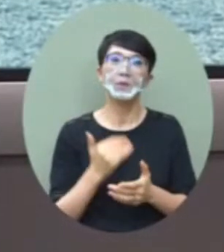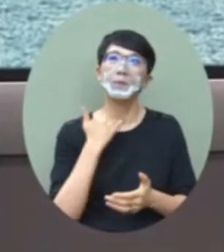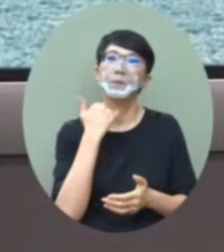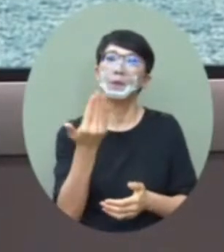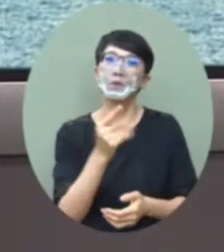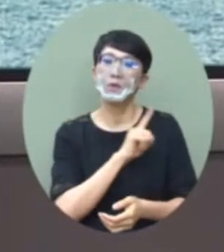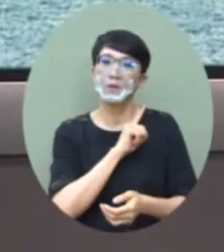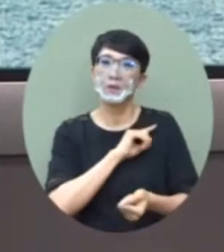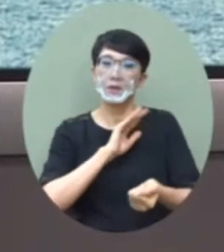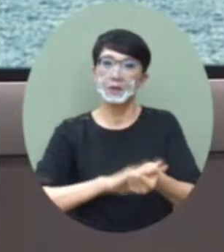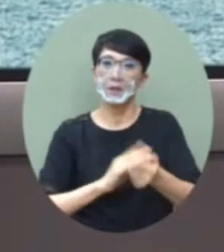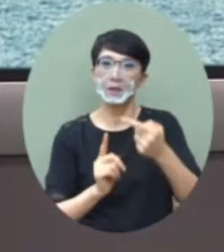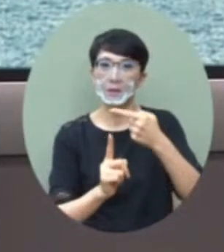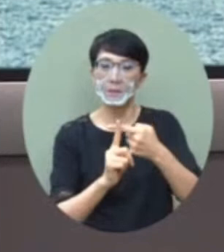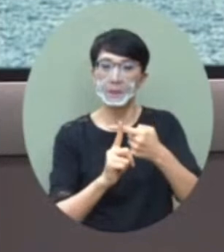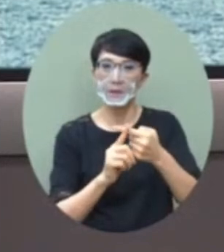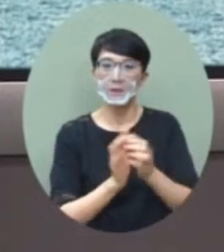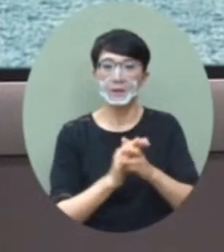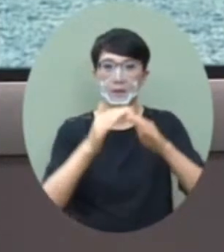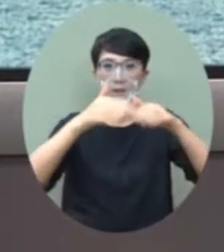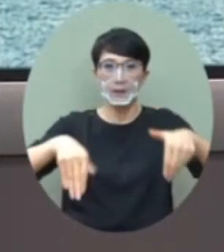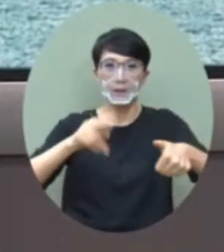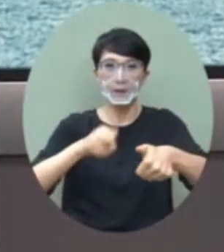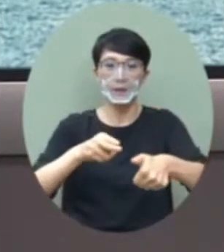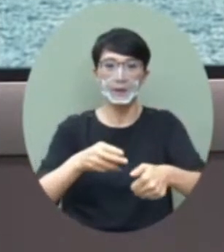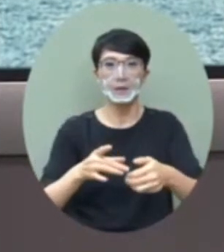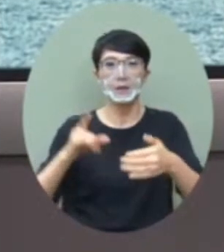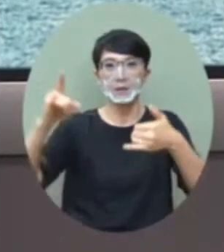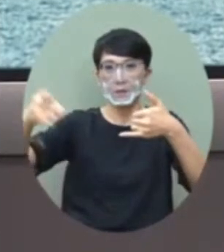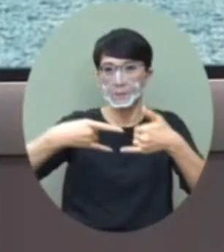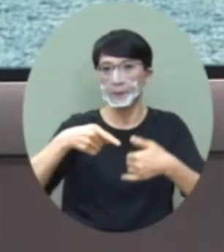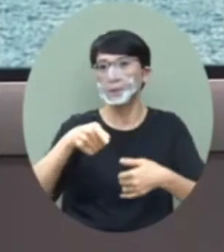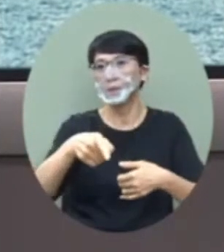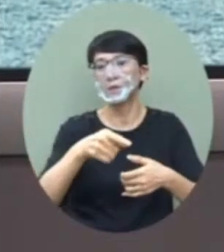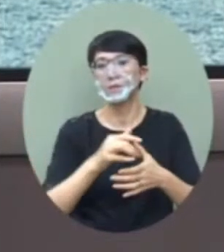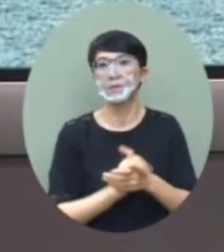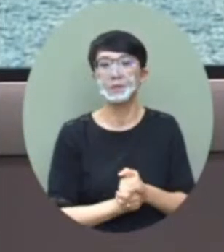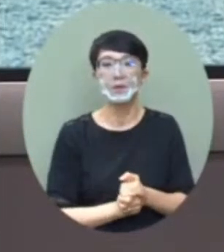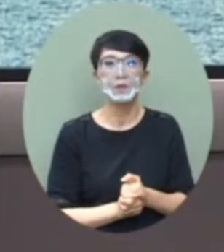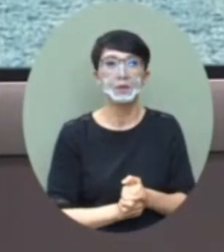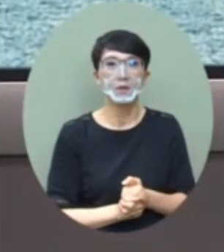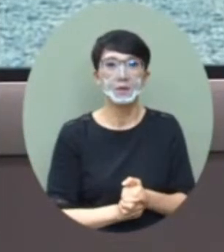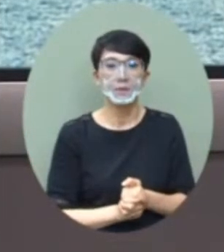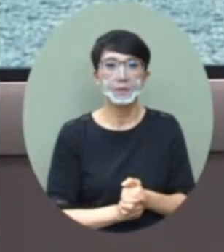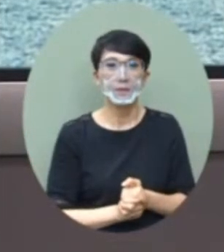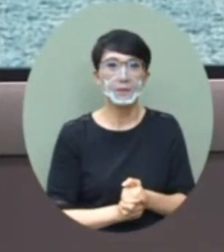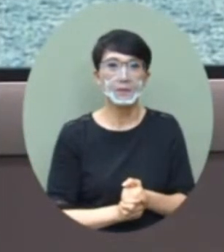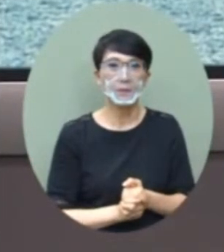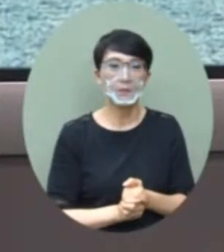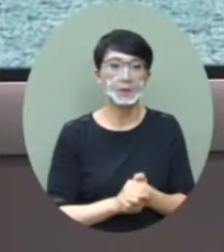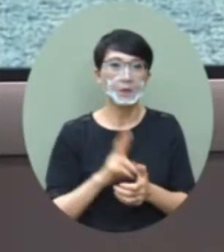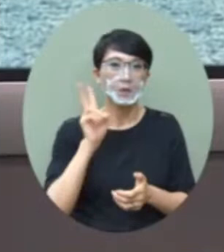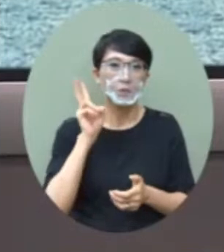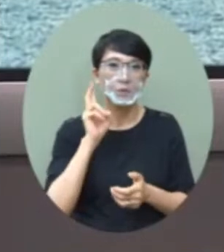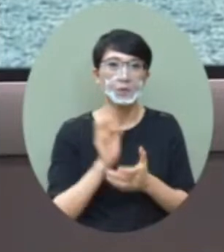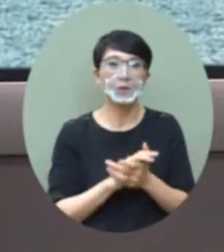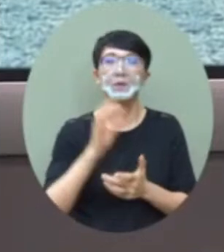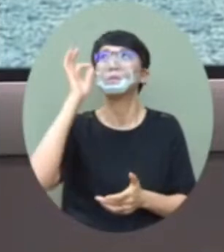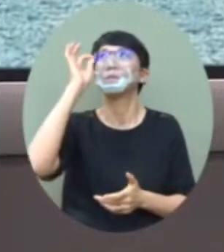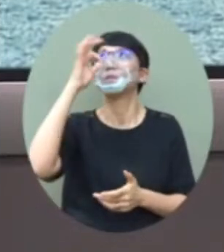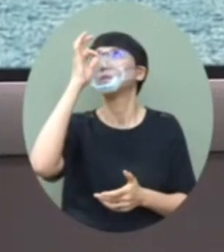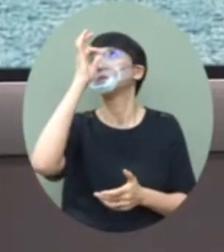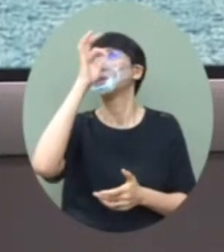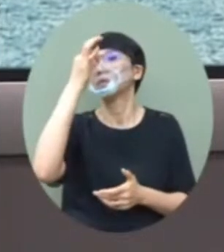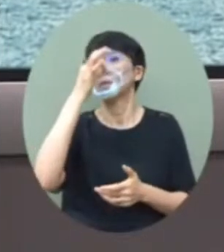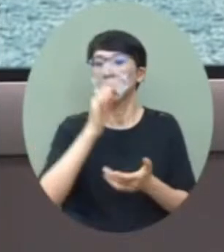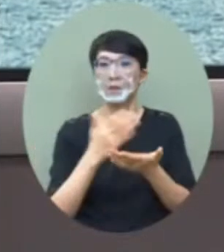future, any patients who has tested positive via the PCR platform, they will receive an SMS with a